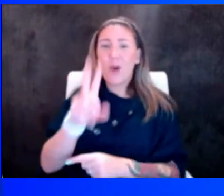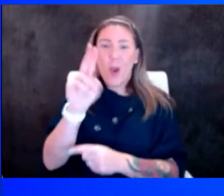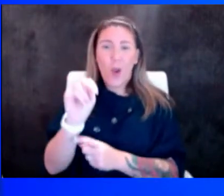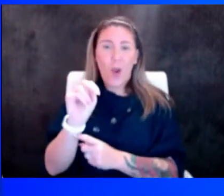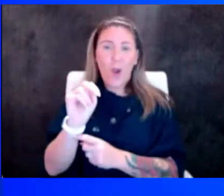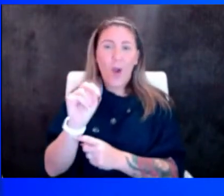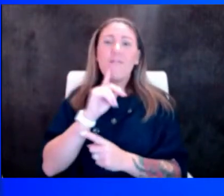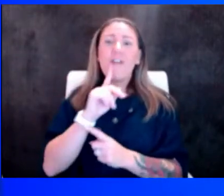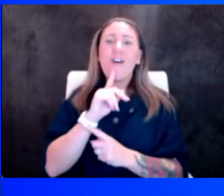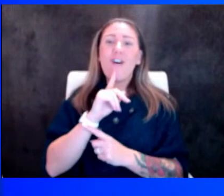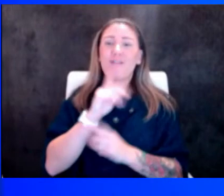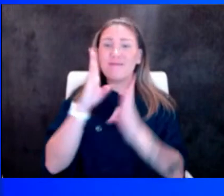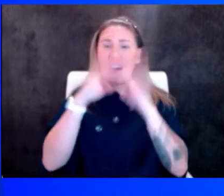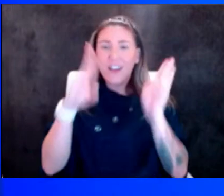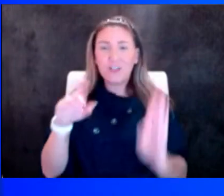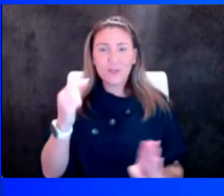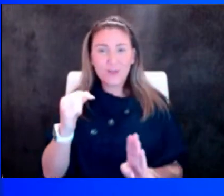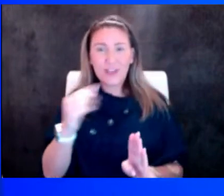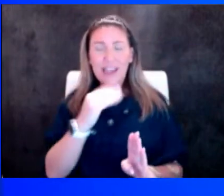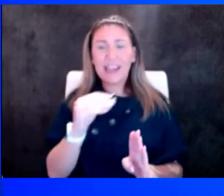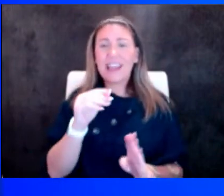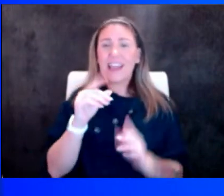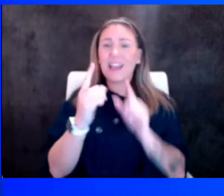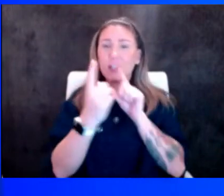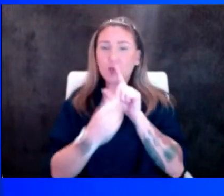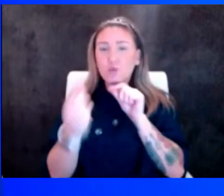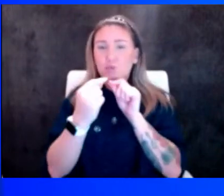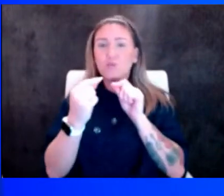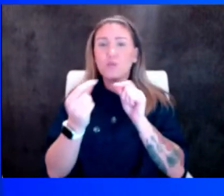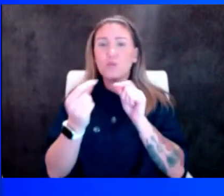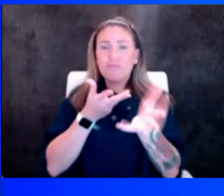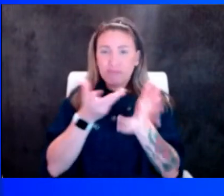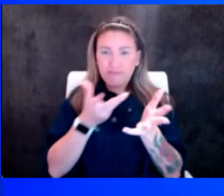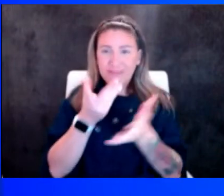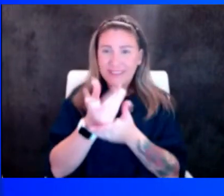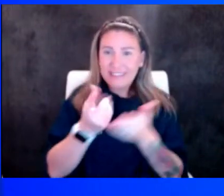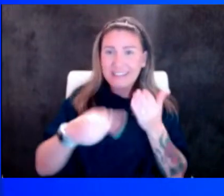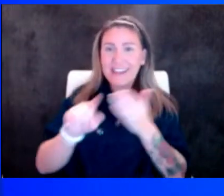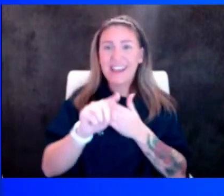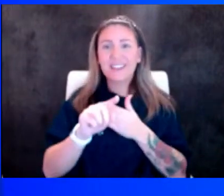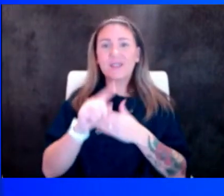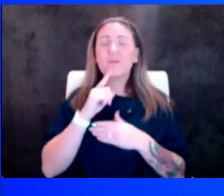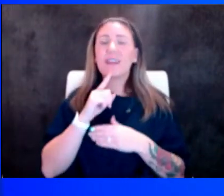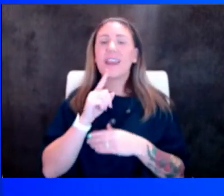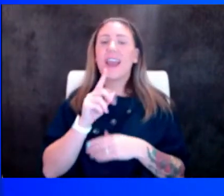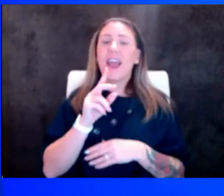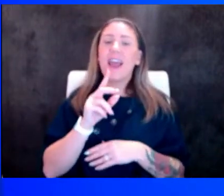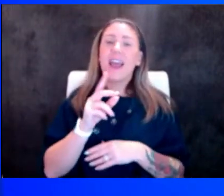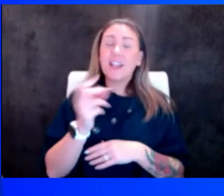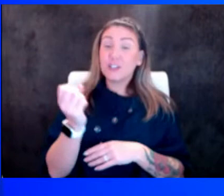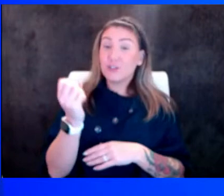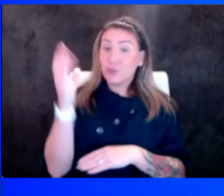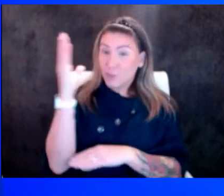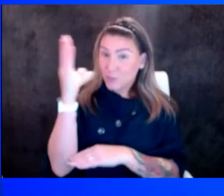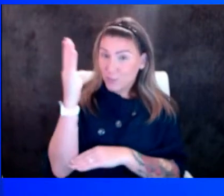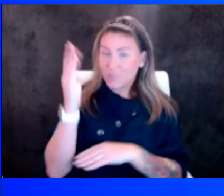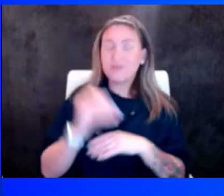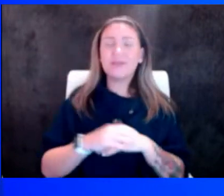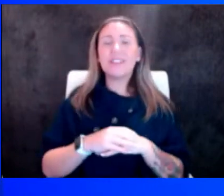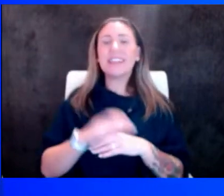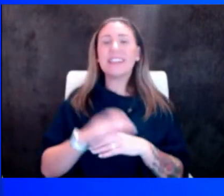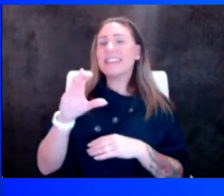then we're actually going to have a Twitter chat if you're on Twitter next week at 12 p.m. Central Time. So the